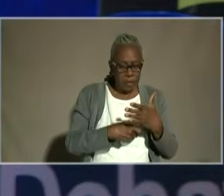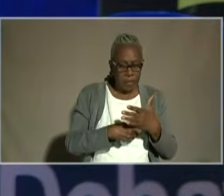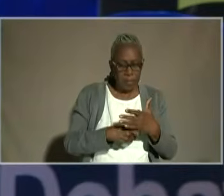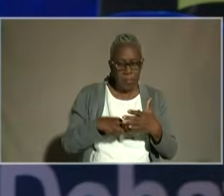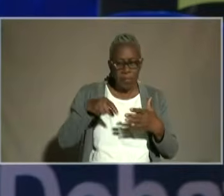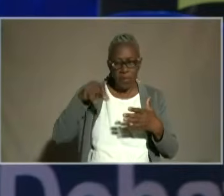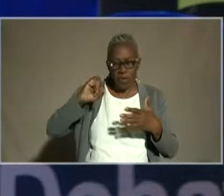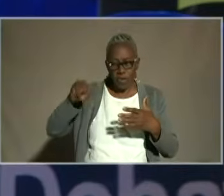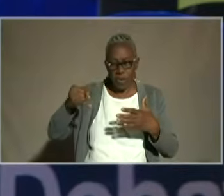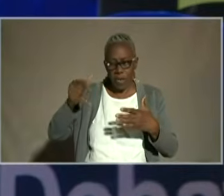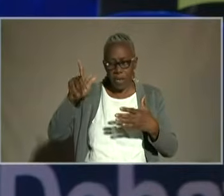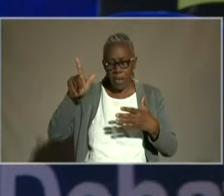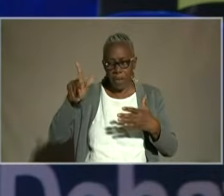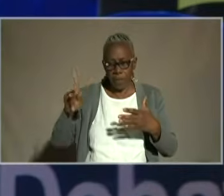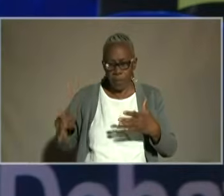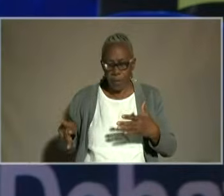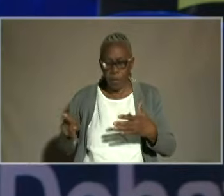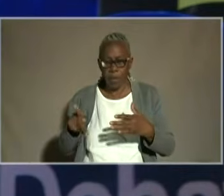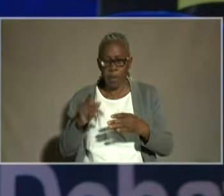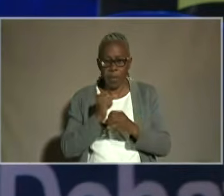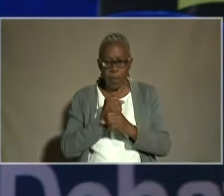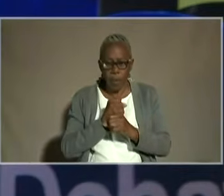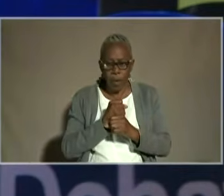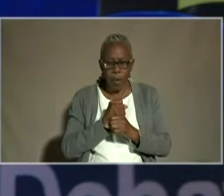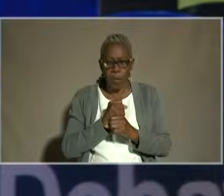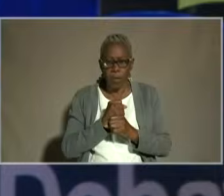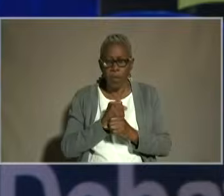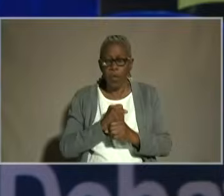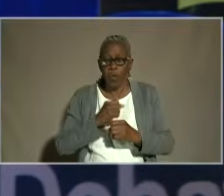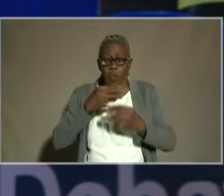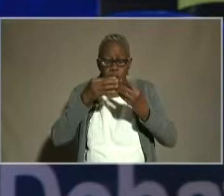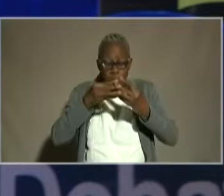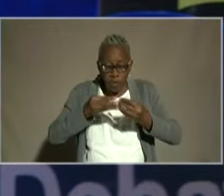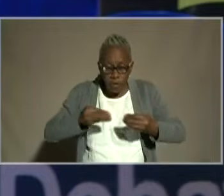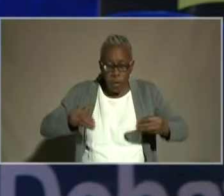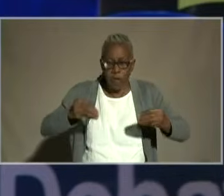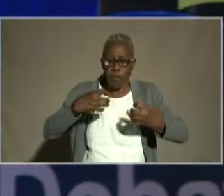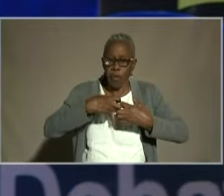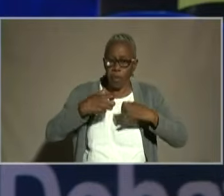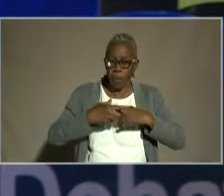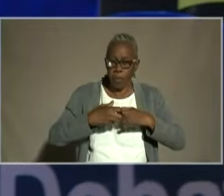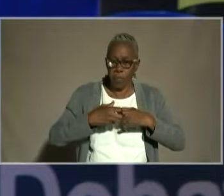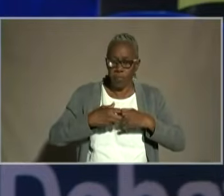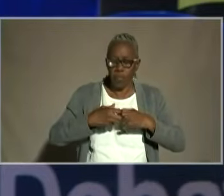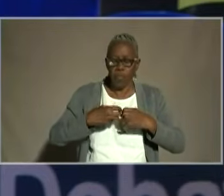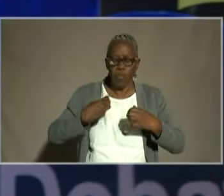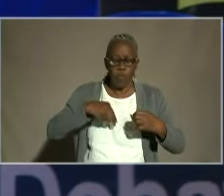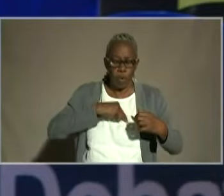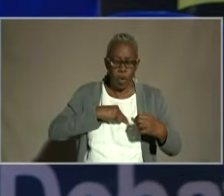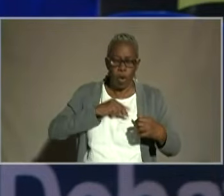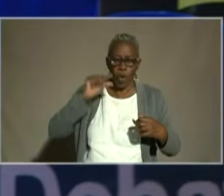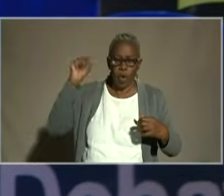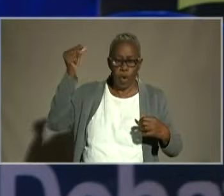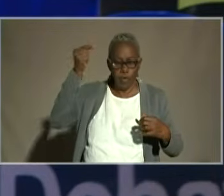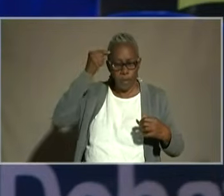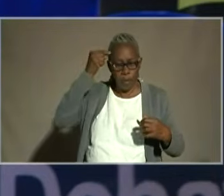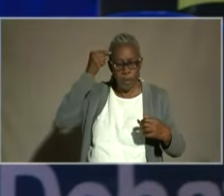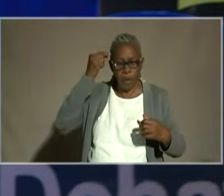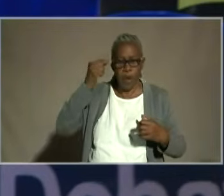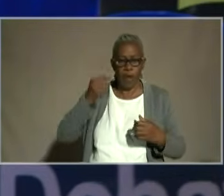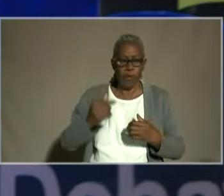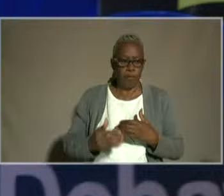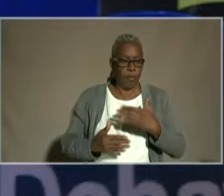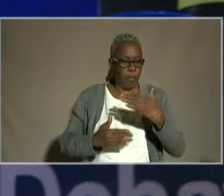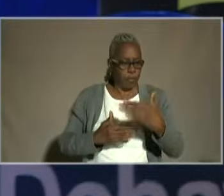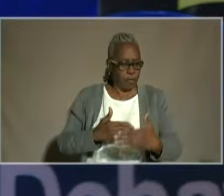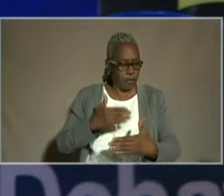of impossible to solve problems, and we have solved them. We are an administration of performance. In our